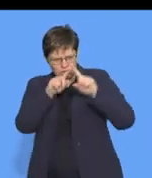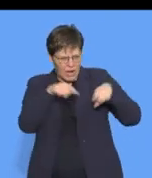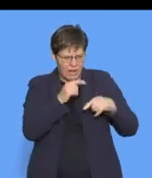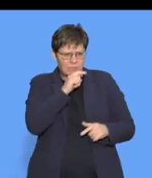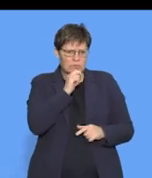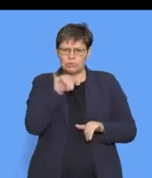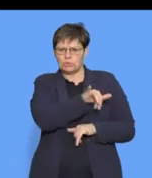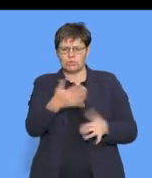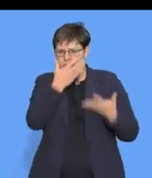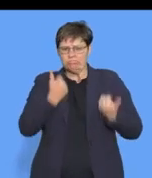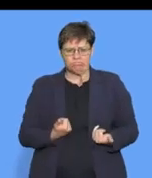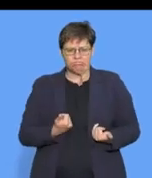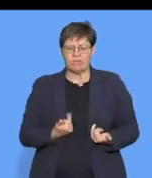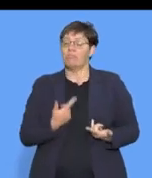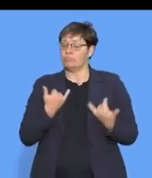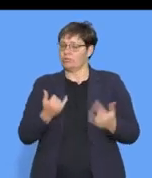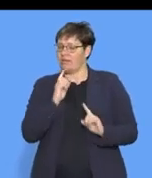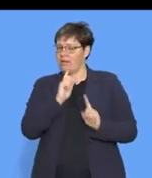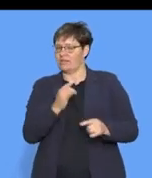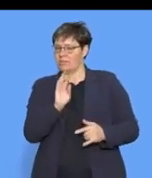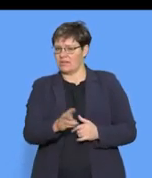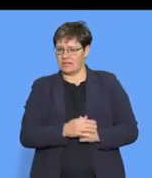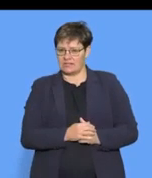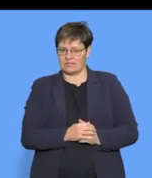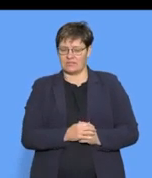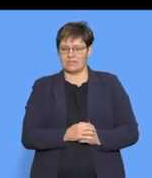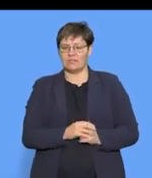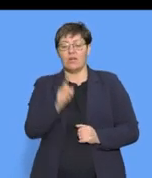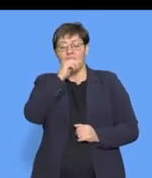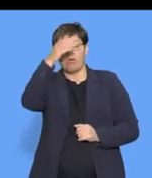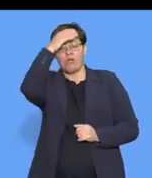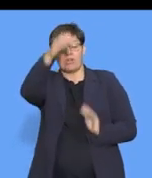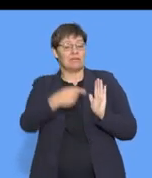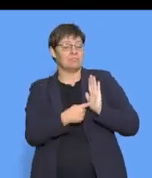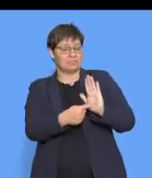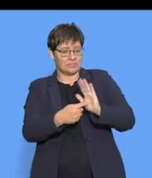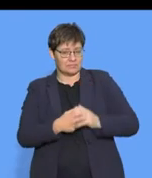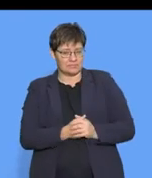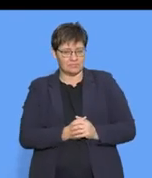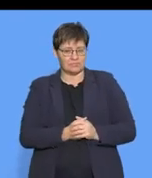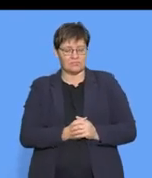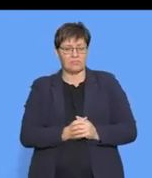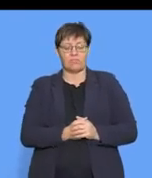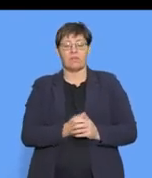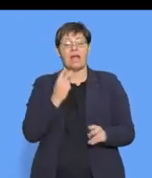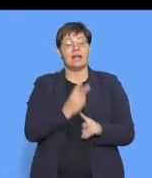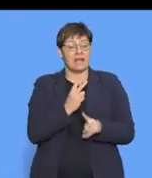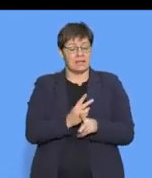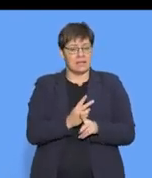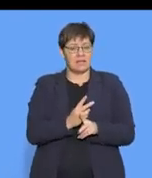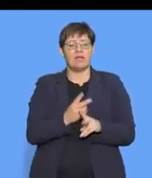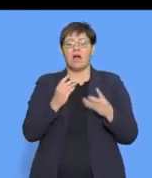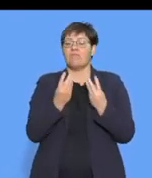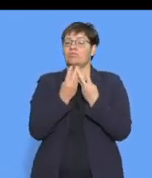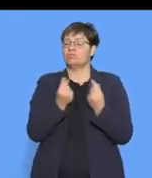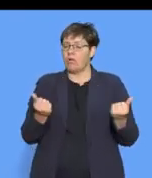That's the question we're going to answer today. Let's quickly look at our concept map though. So remember again, we were dealing with